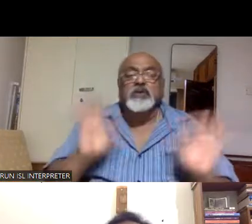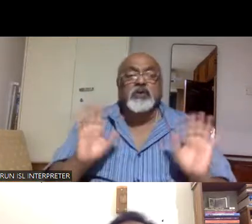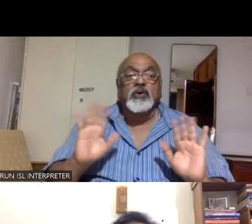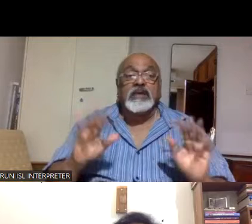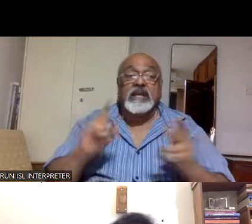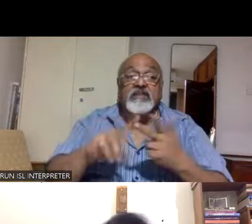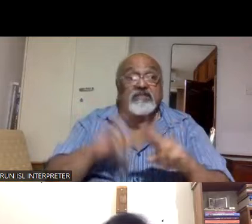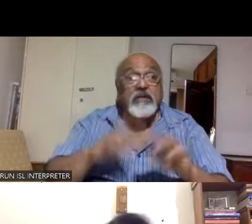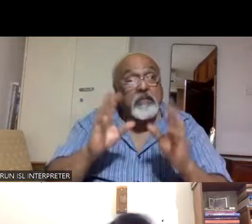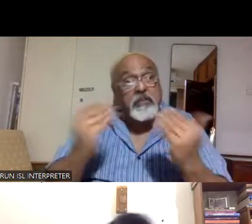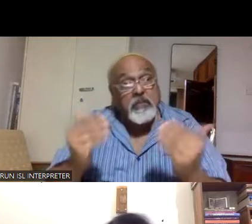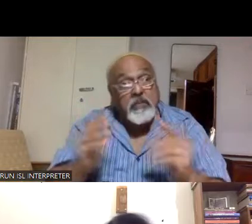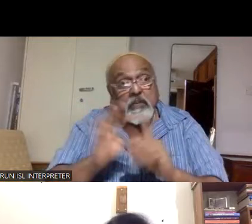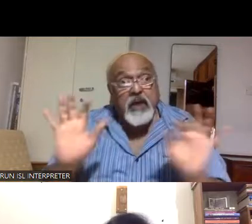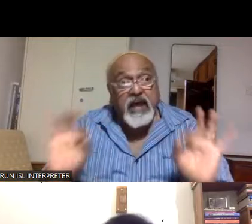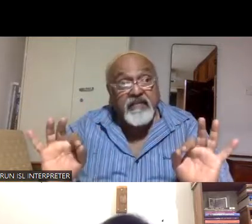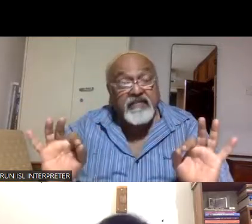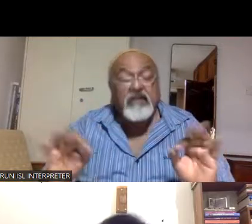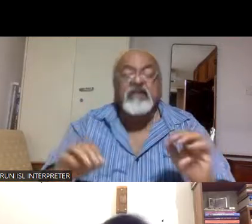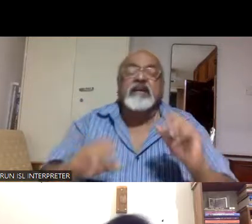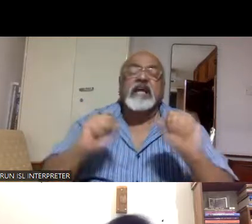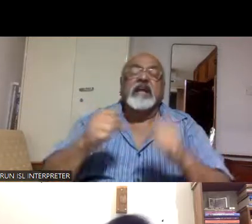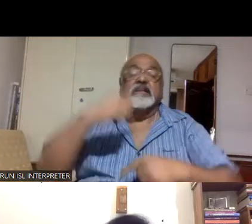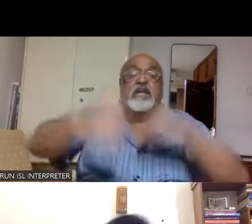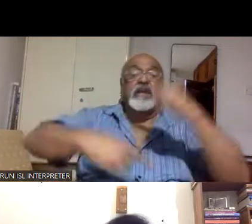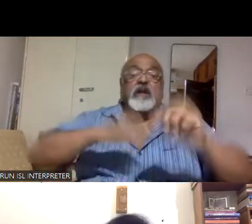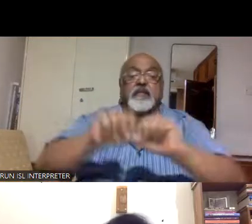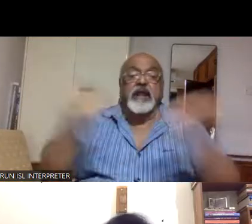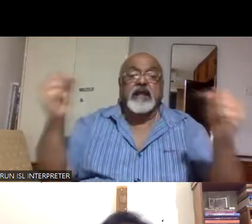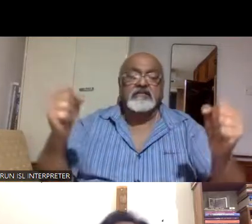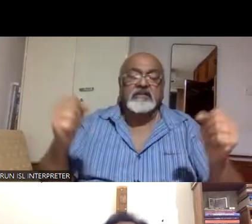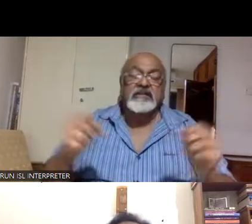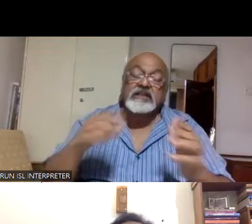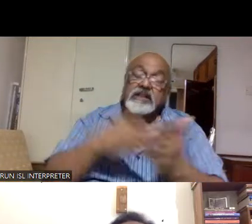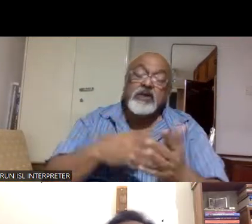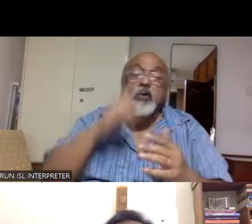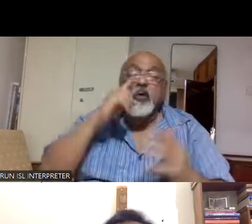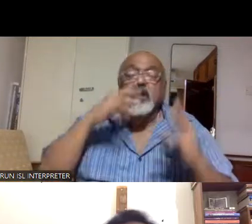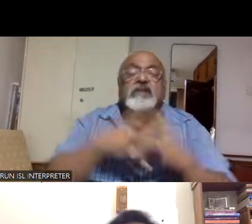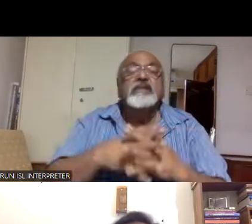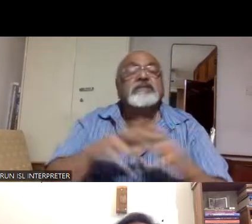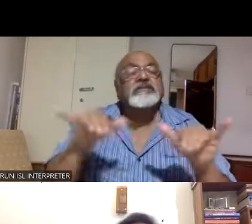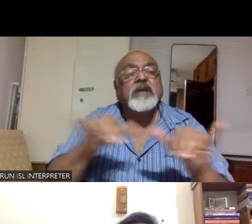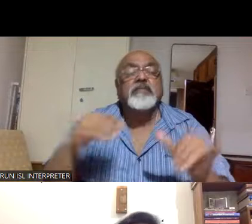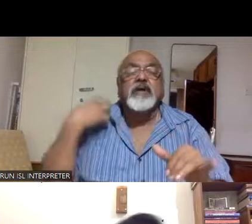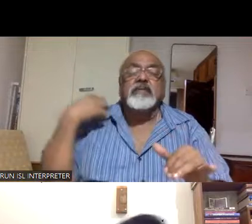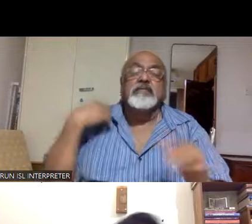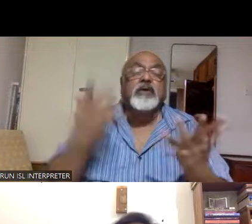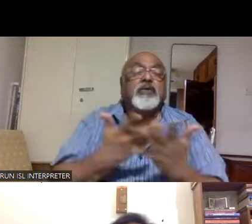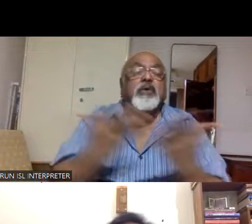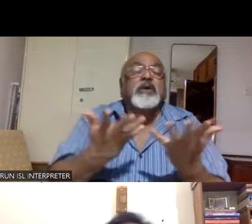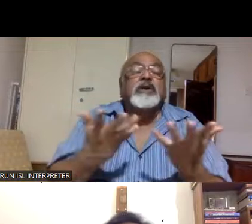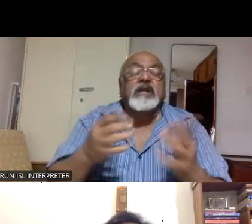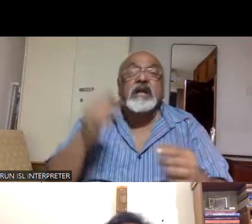cycle. Let us come to women. So this is another intersectionality. What has happened in case of women? If you